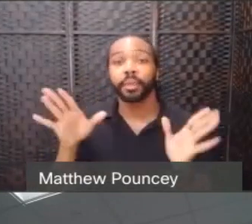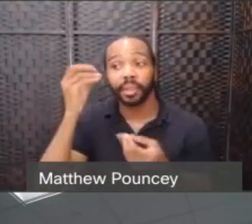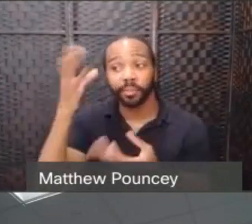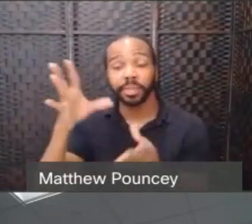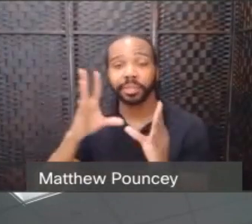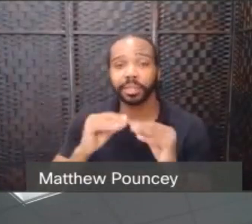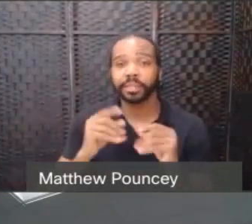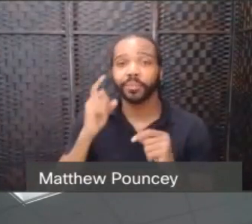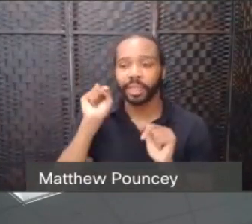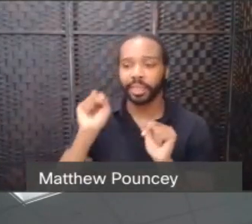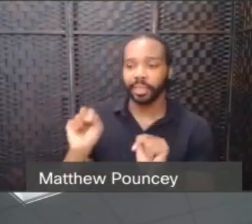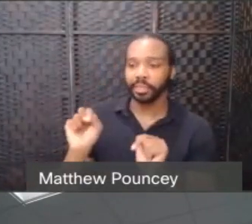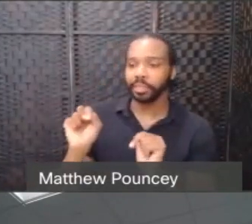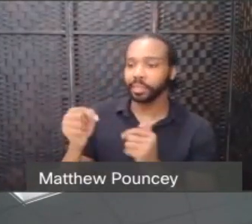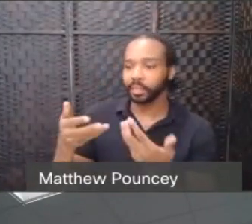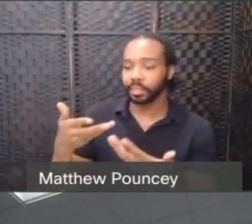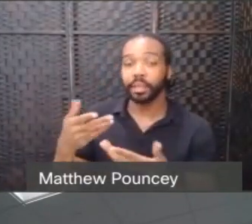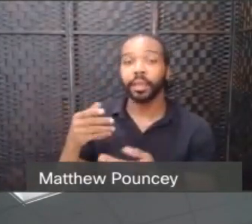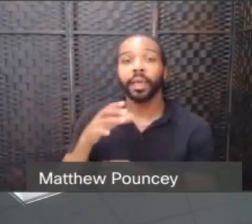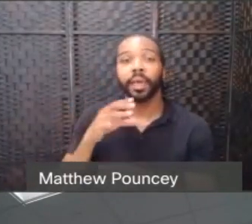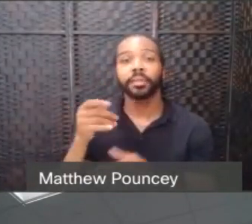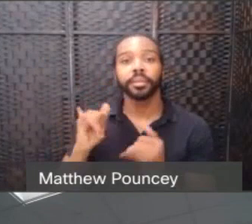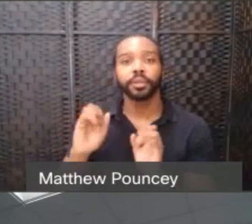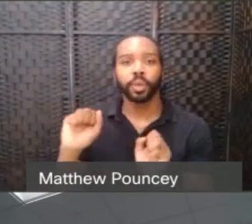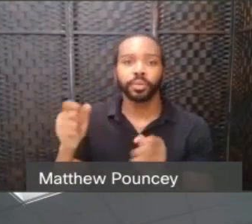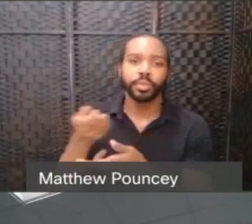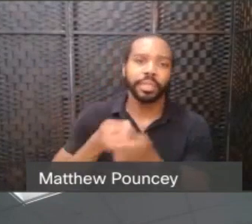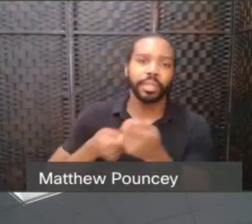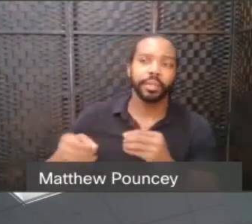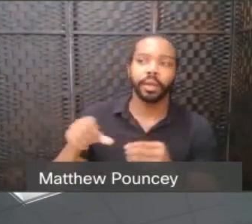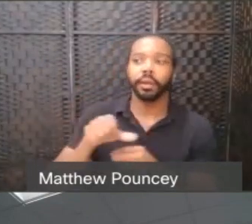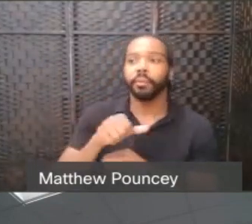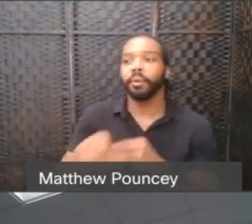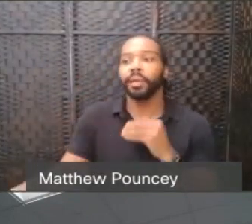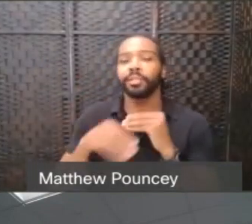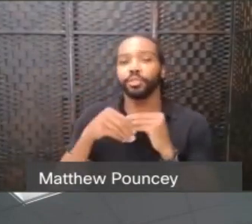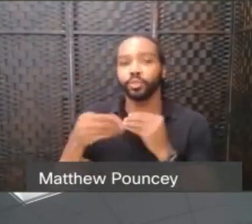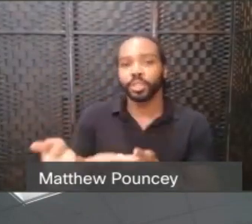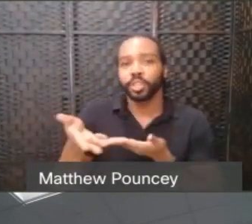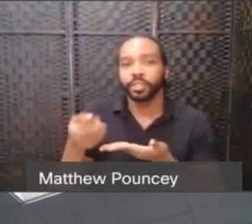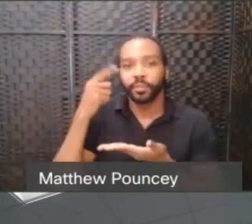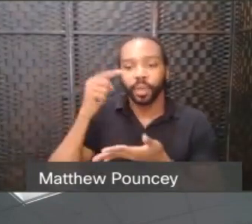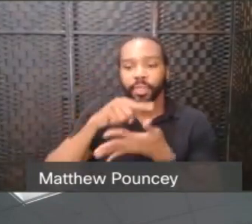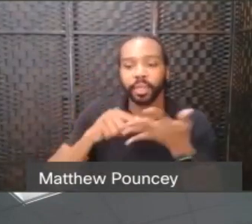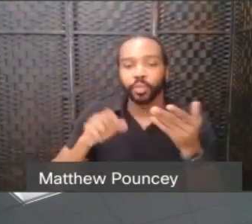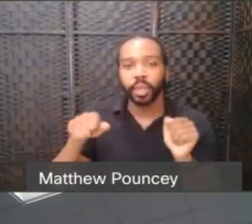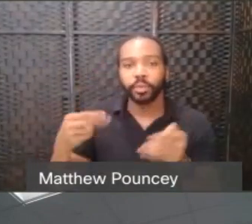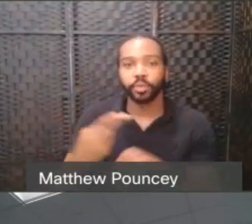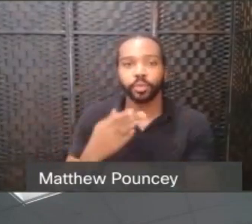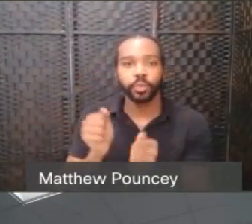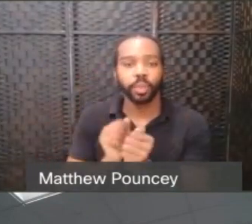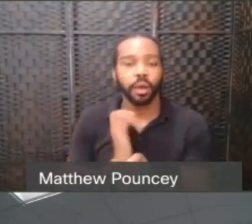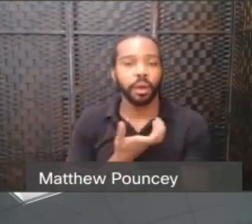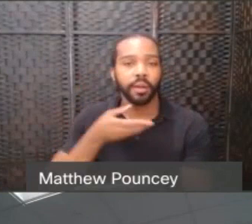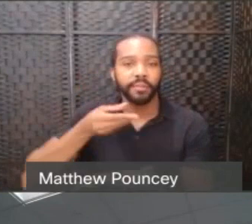this exercise, as well as still trying to get additional suggestions for items that could be funded using ARPA. Once